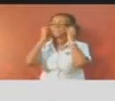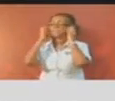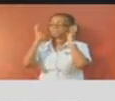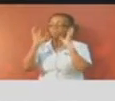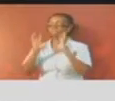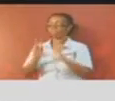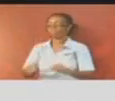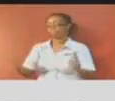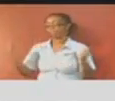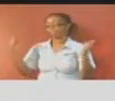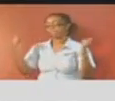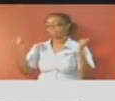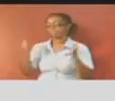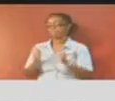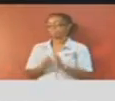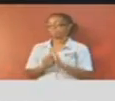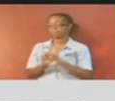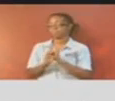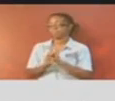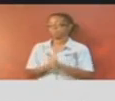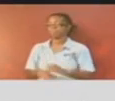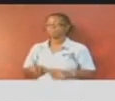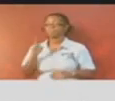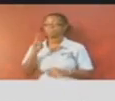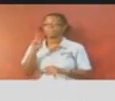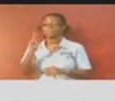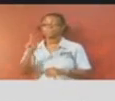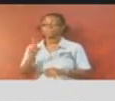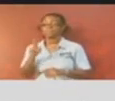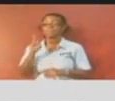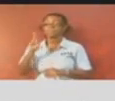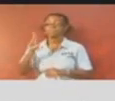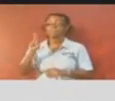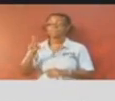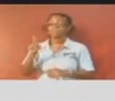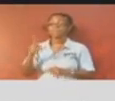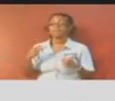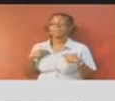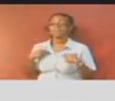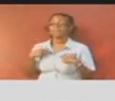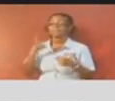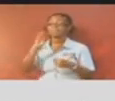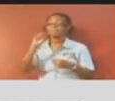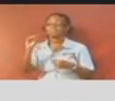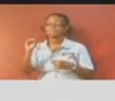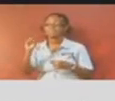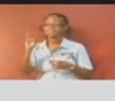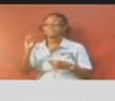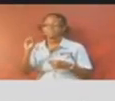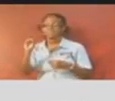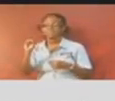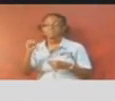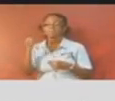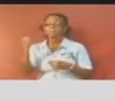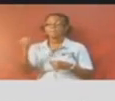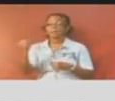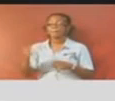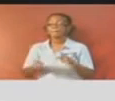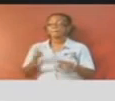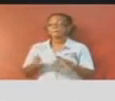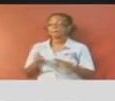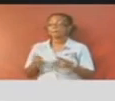UK, for example. The UK has 60 million people, and as we have been looking on with the UK in terms of their infections